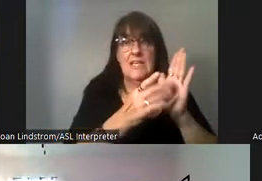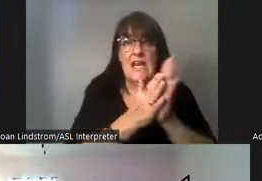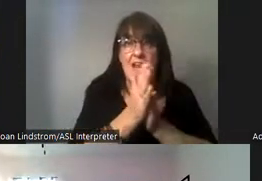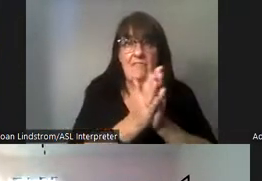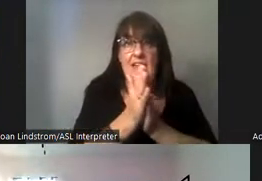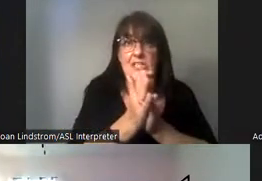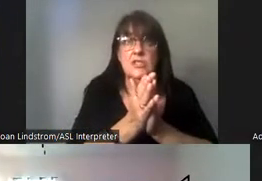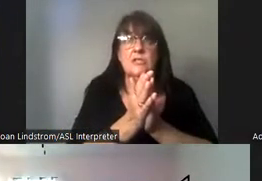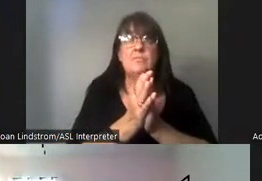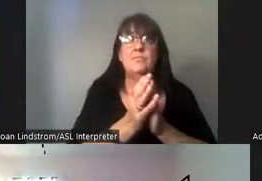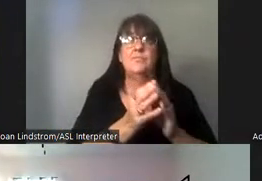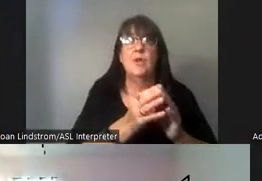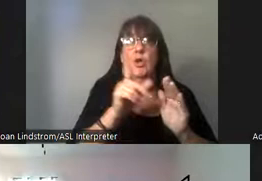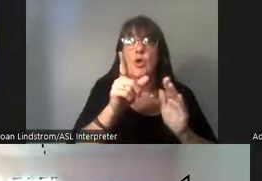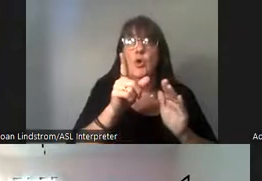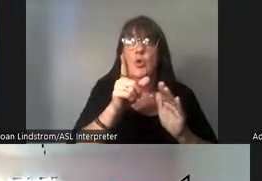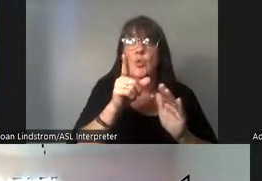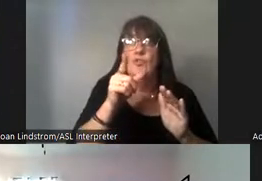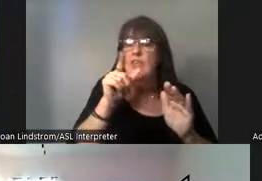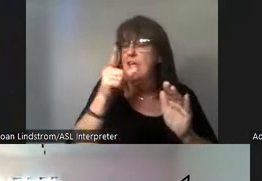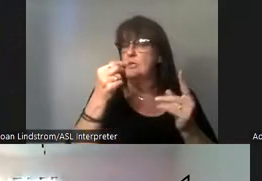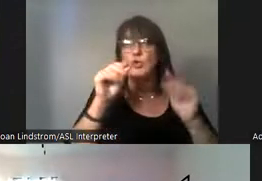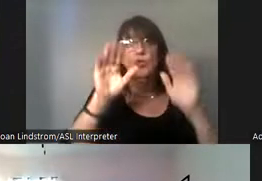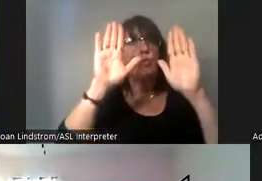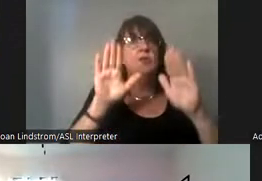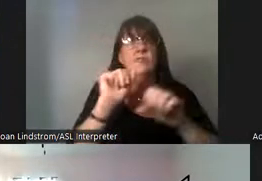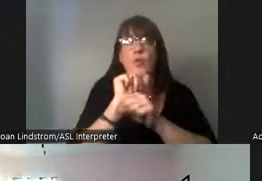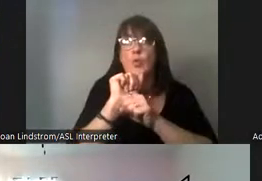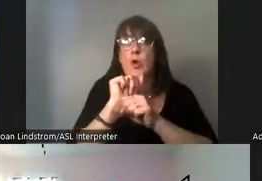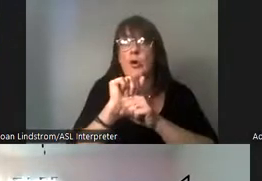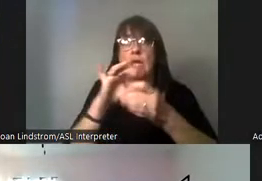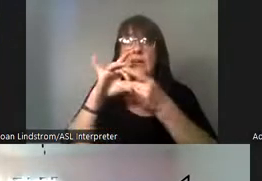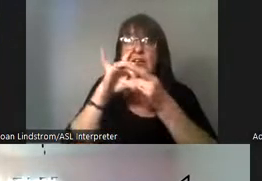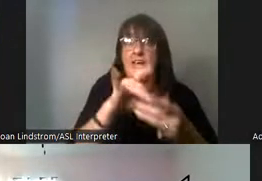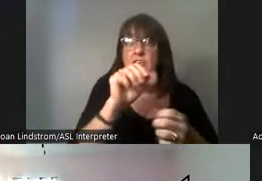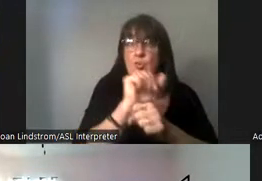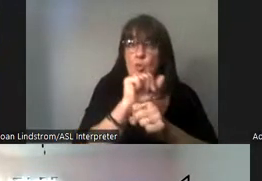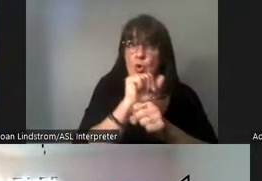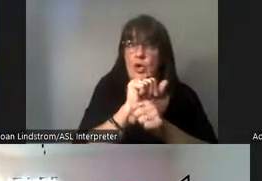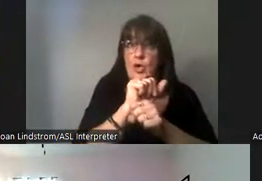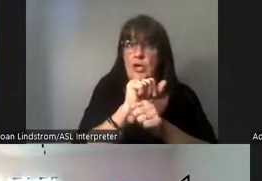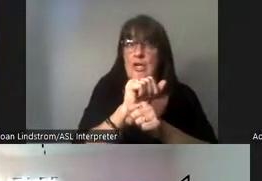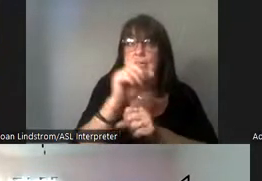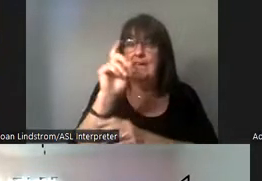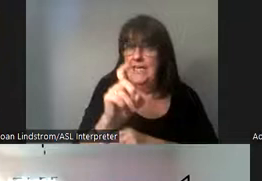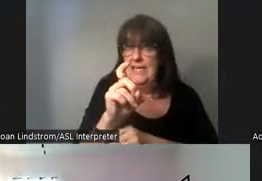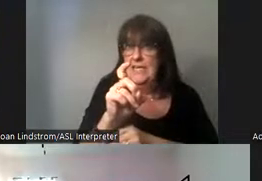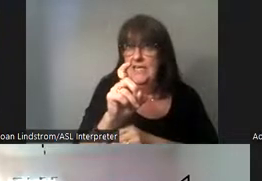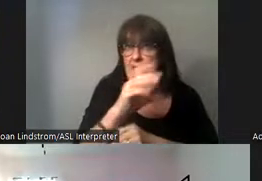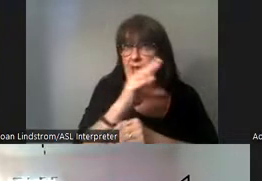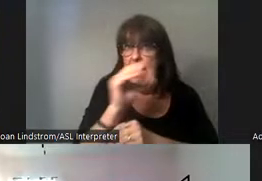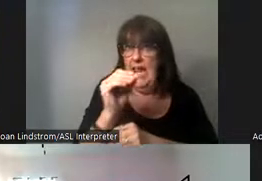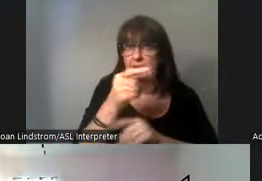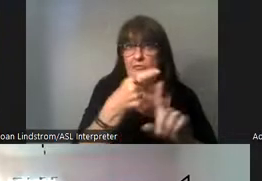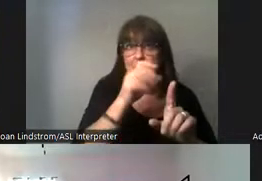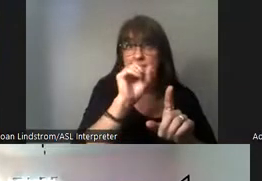So we've established a framework and based on workforce need and input from our stakeholders, that